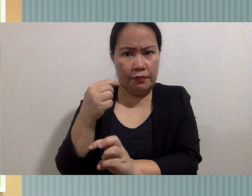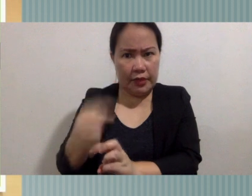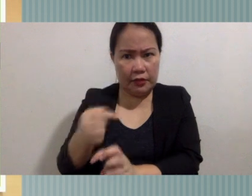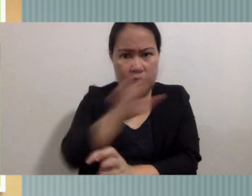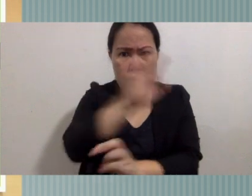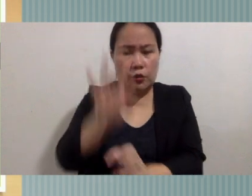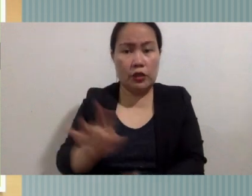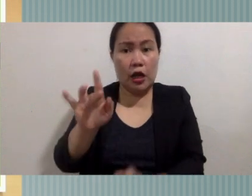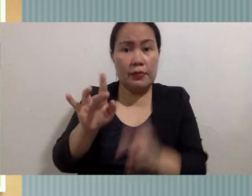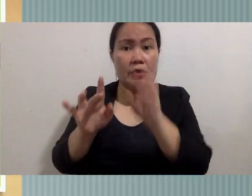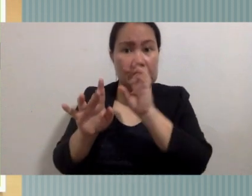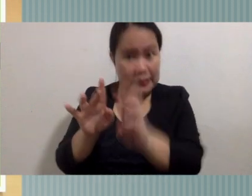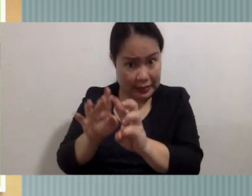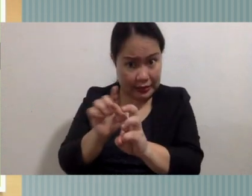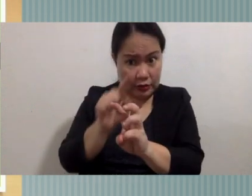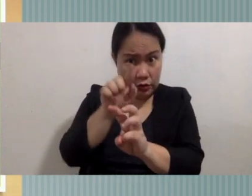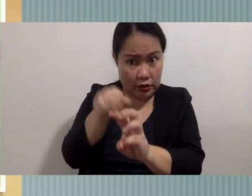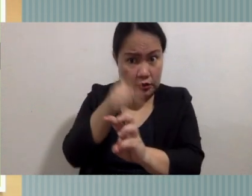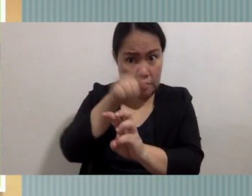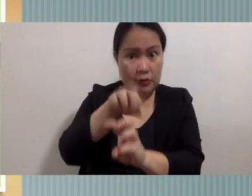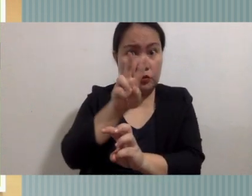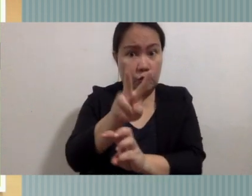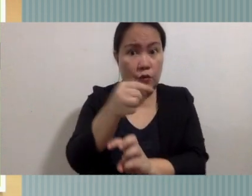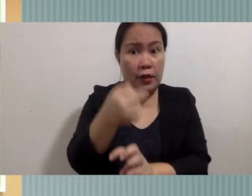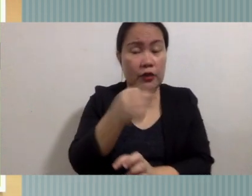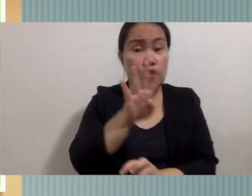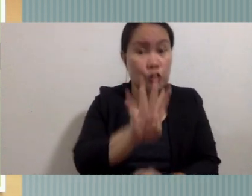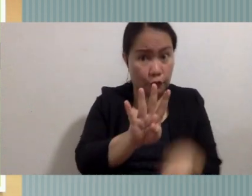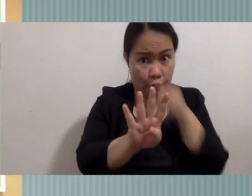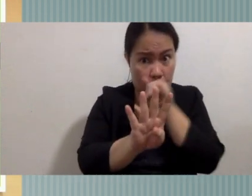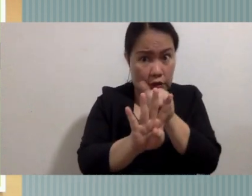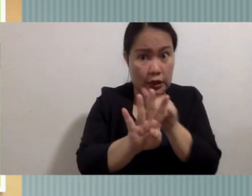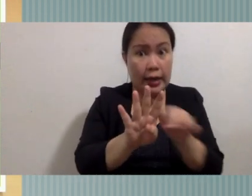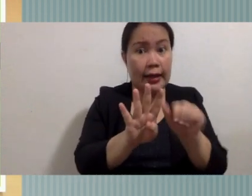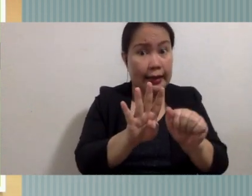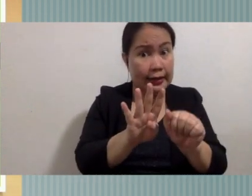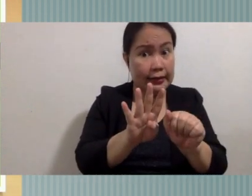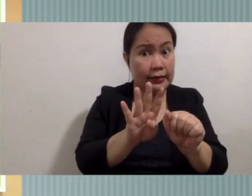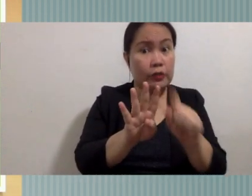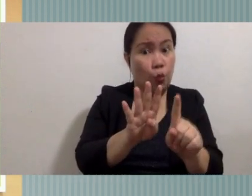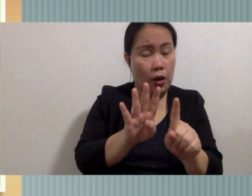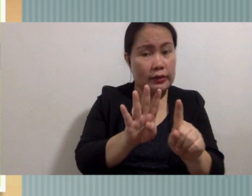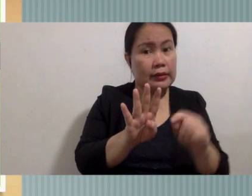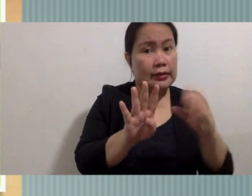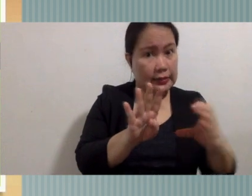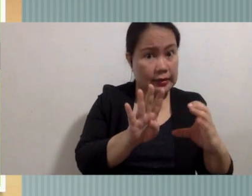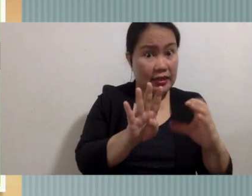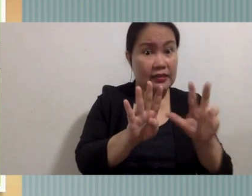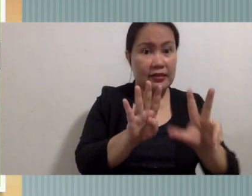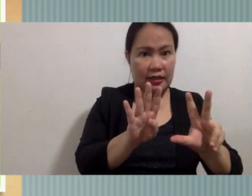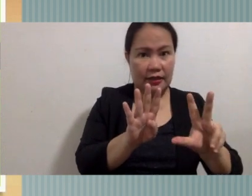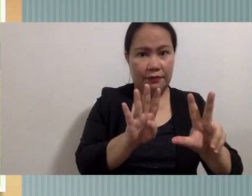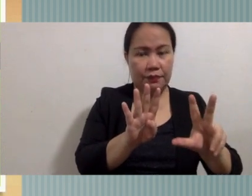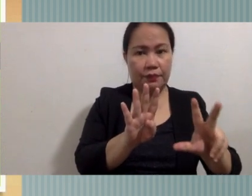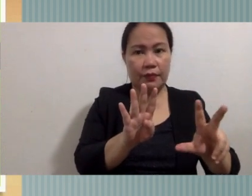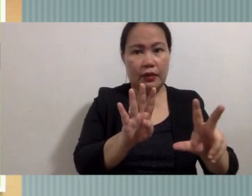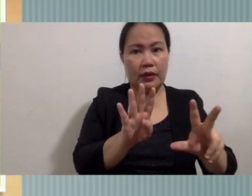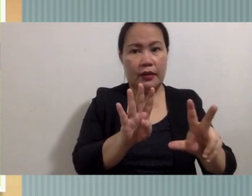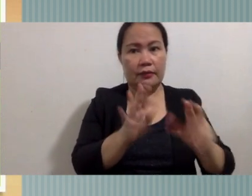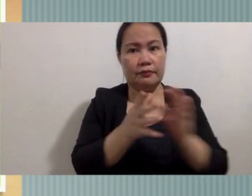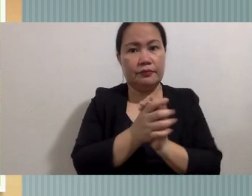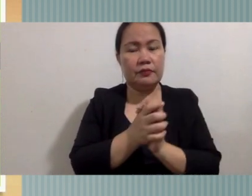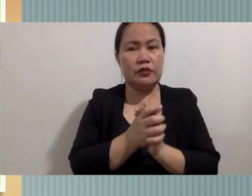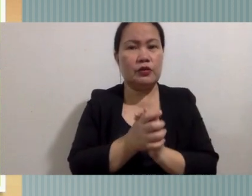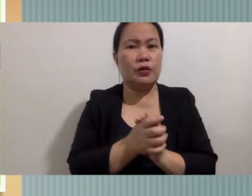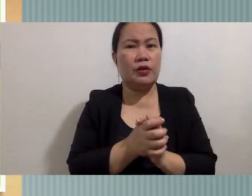6. And then square root of b squared. So 6 squared minus 4. Our a is 1.